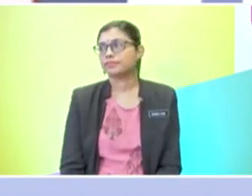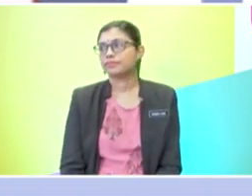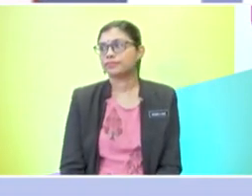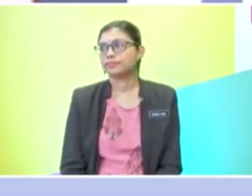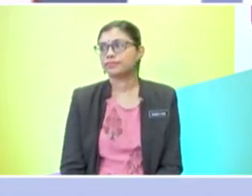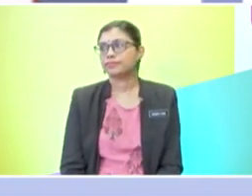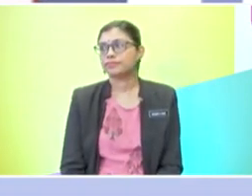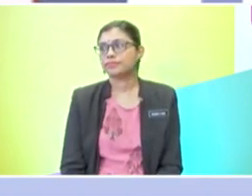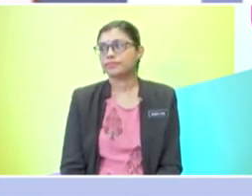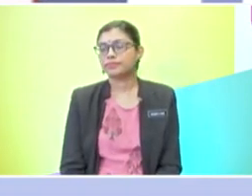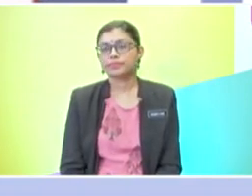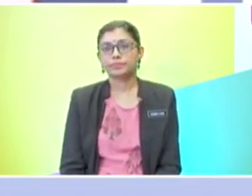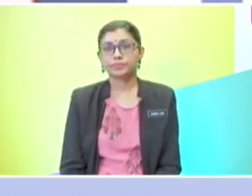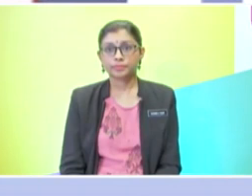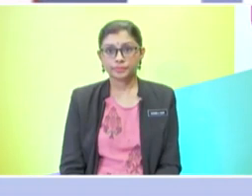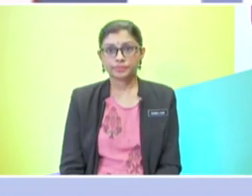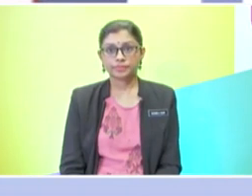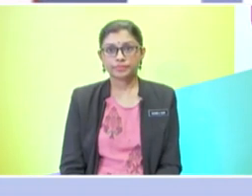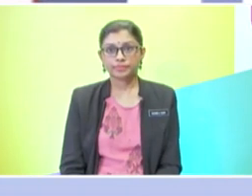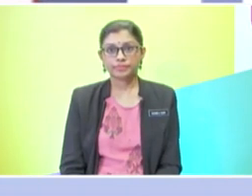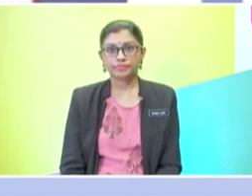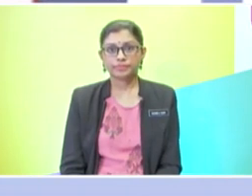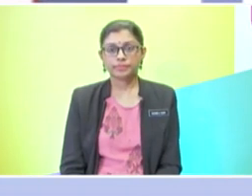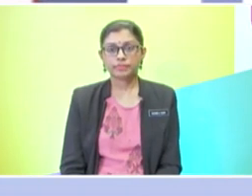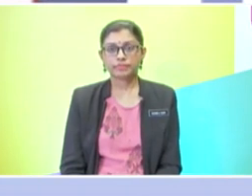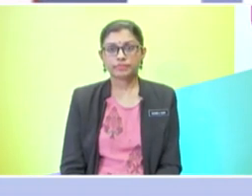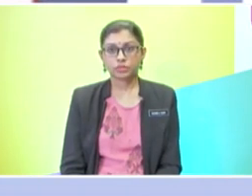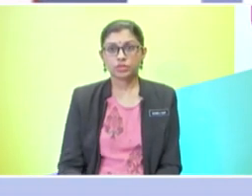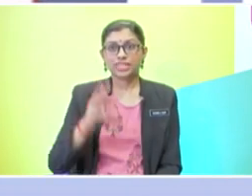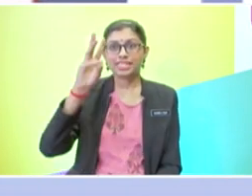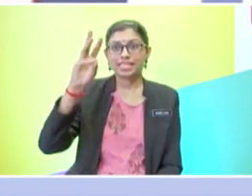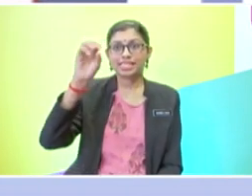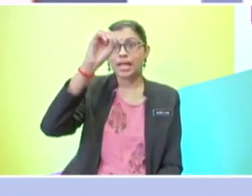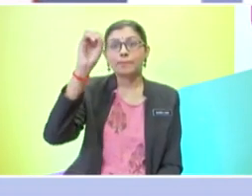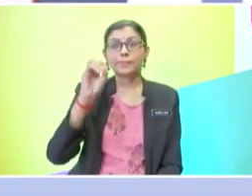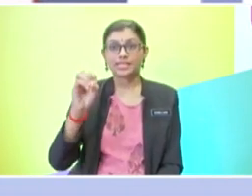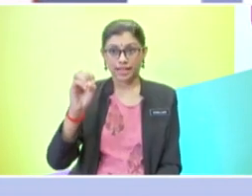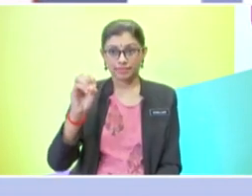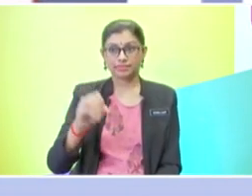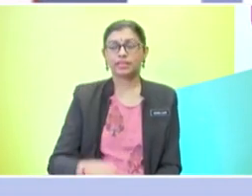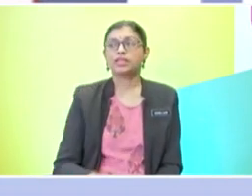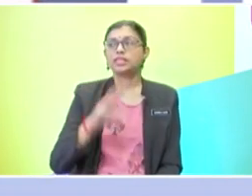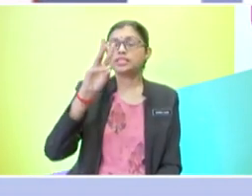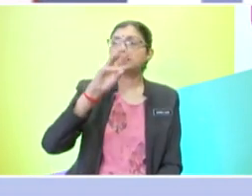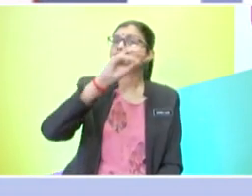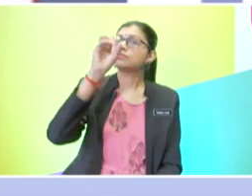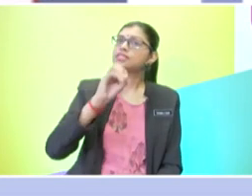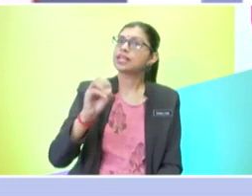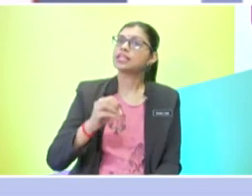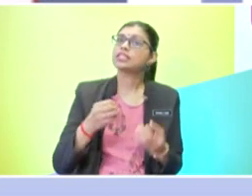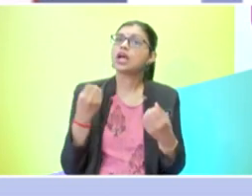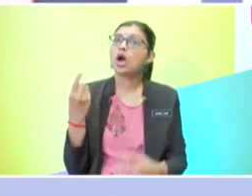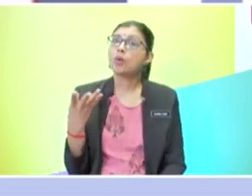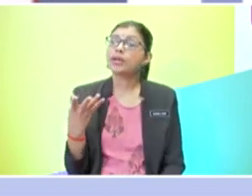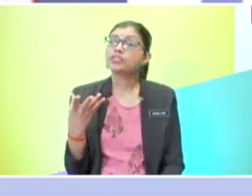parent, that includes the service tax of 6%. Okay. You can see in the screen. Okay.